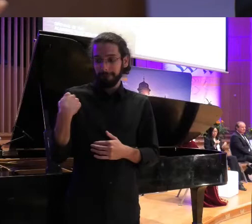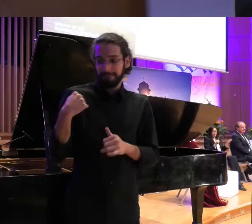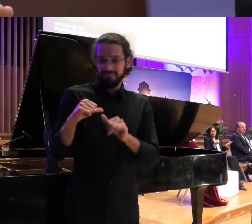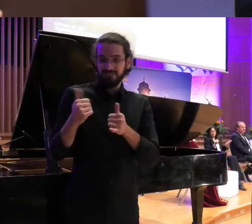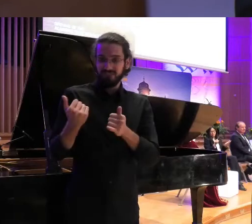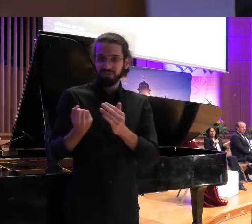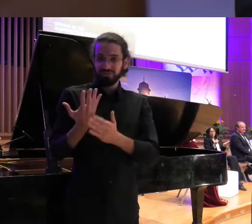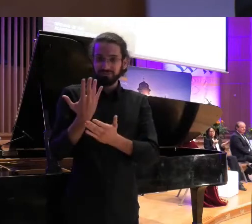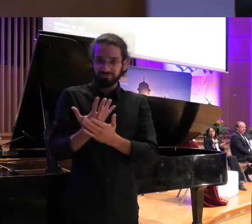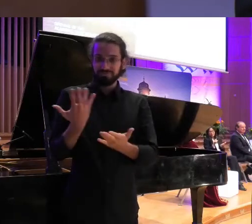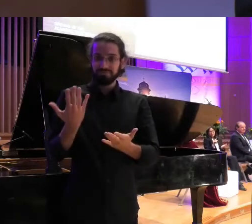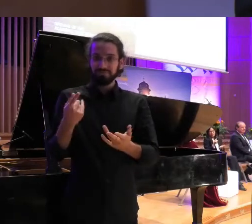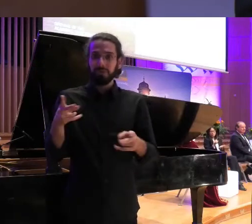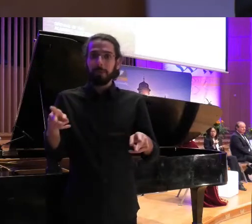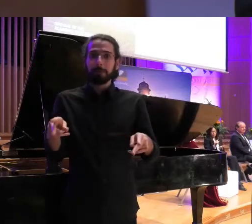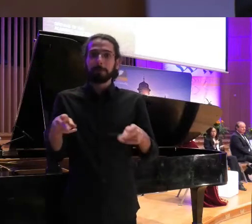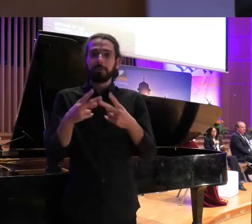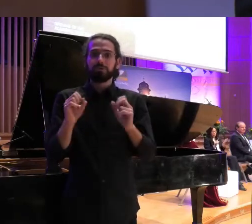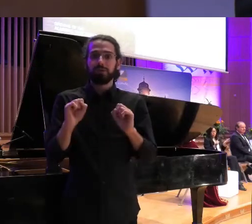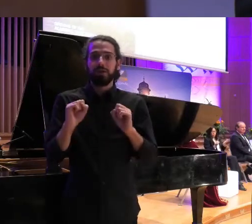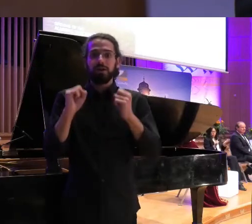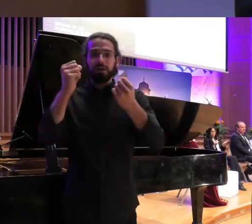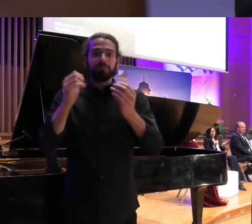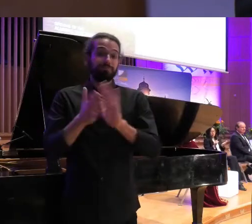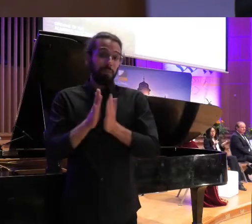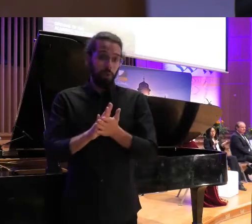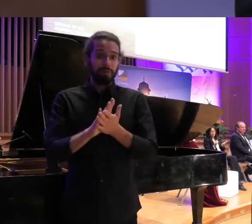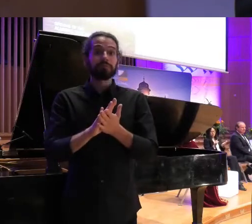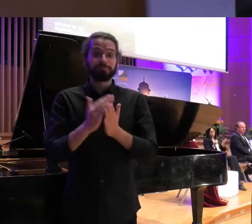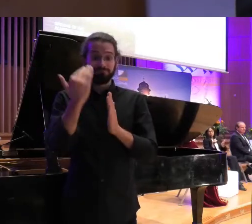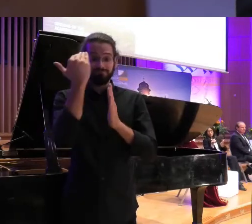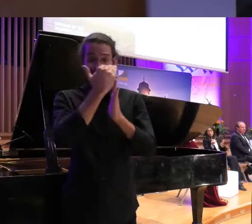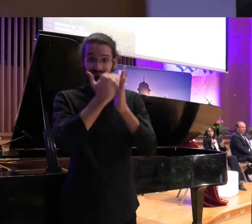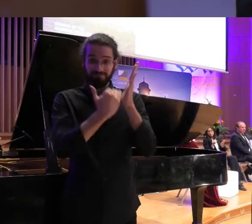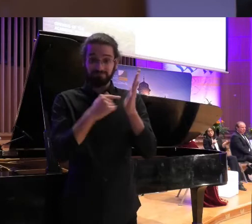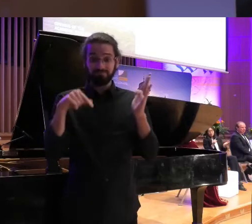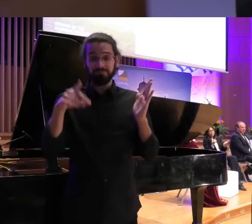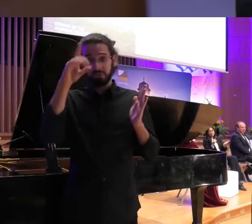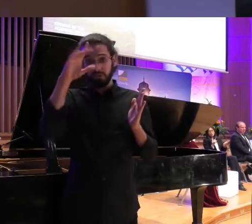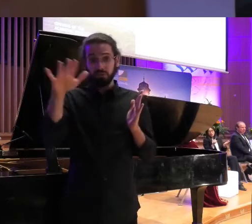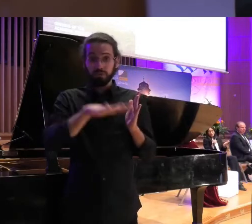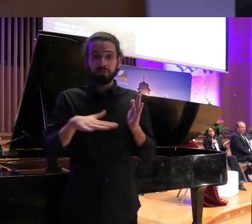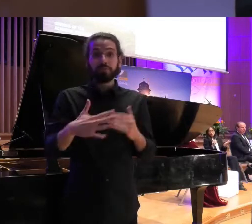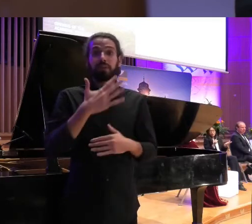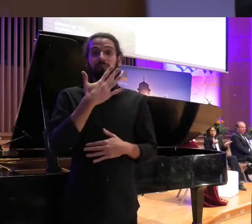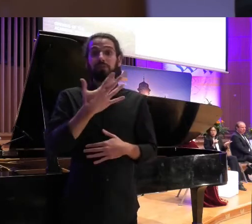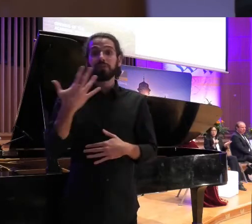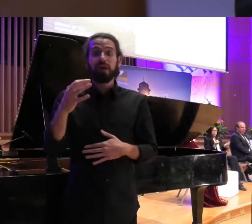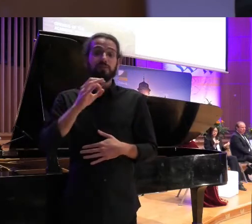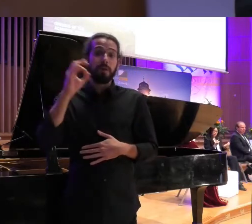the Climate Action Act, which foresees that Germany will cut 55%